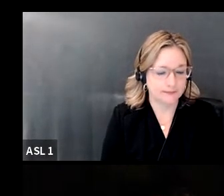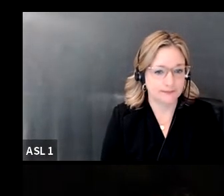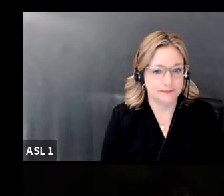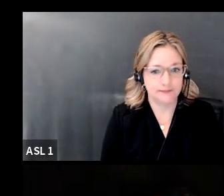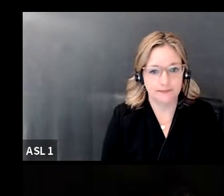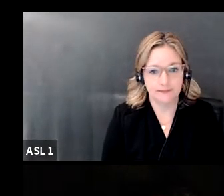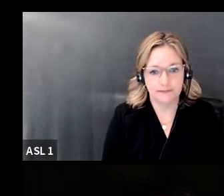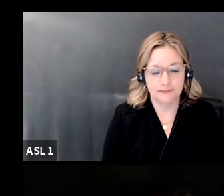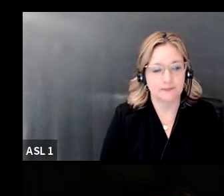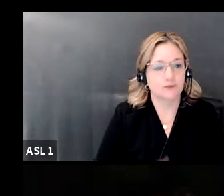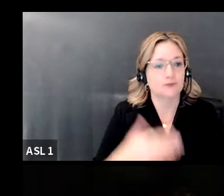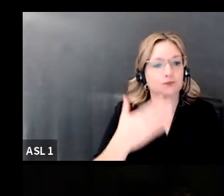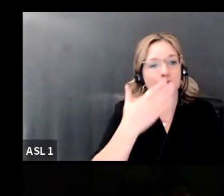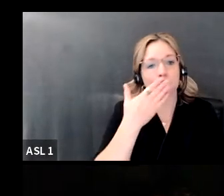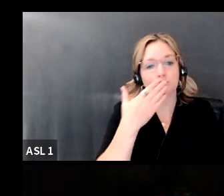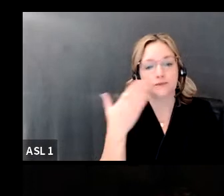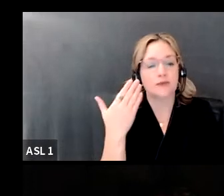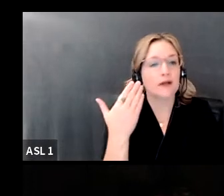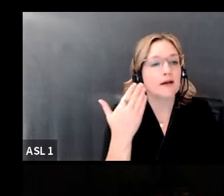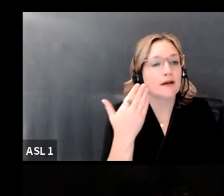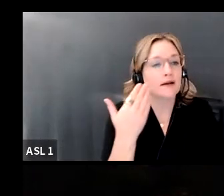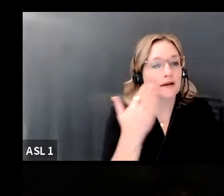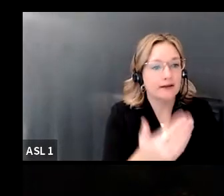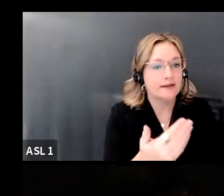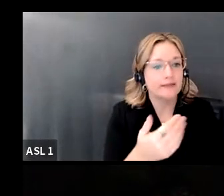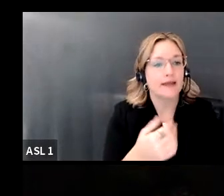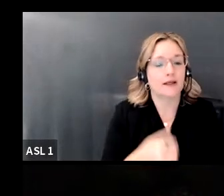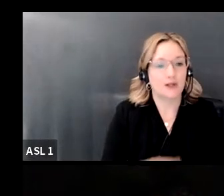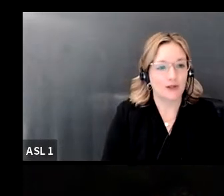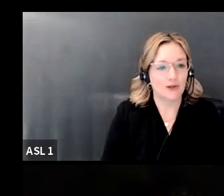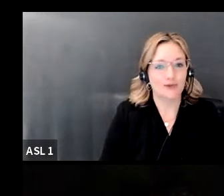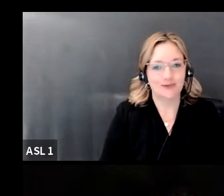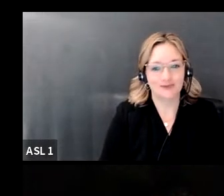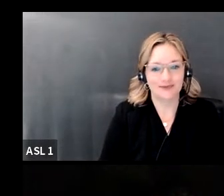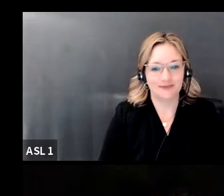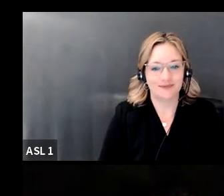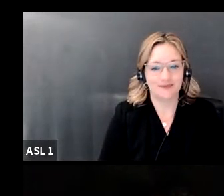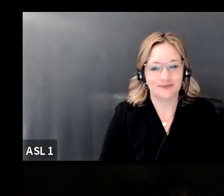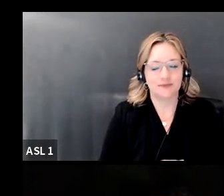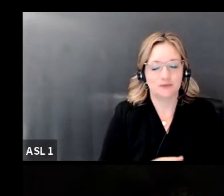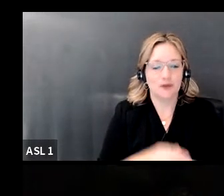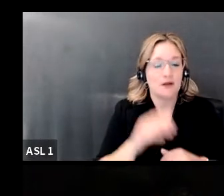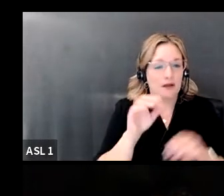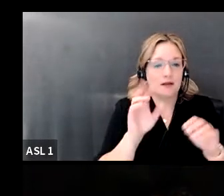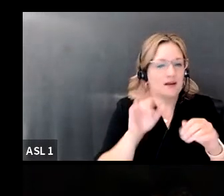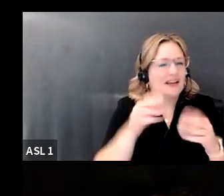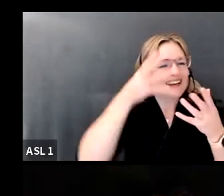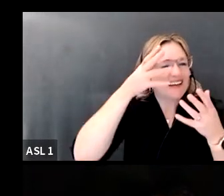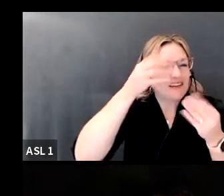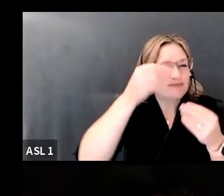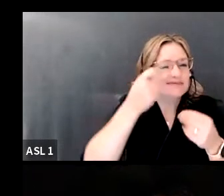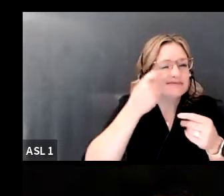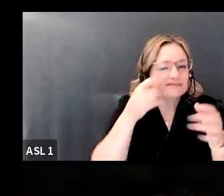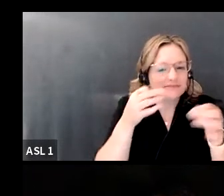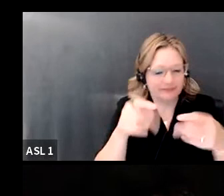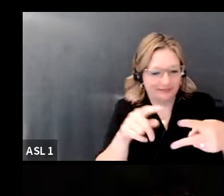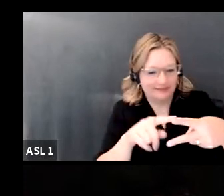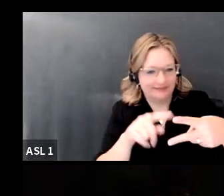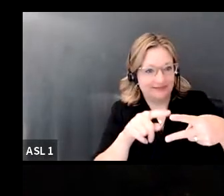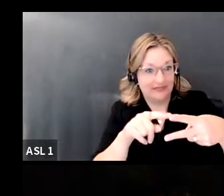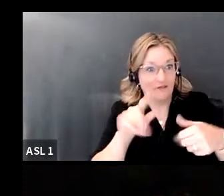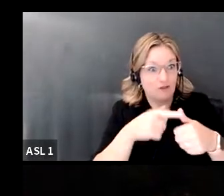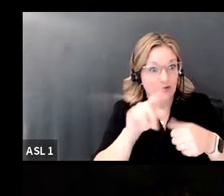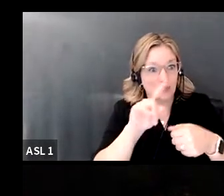um and chair smallwood through you um uh we'll provide the the details in the first series of your